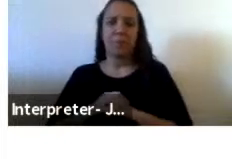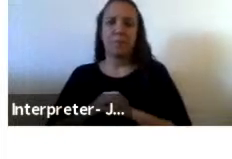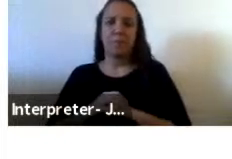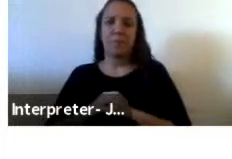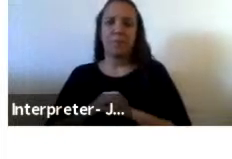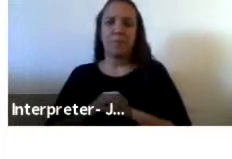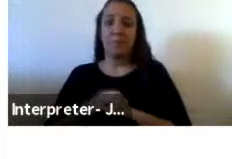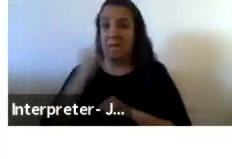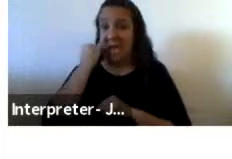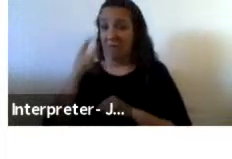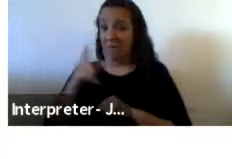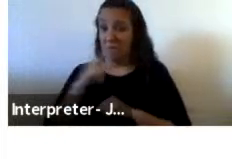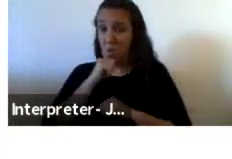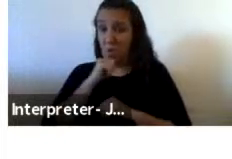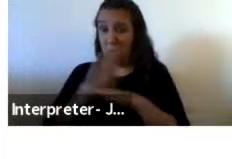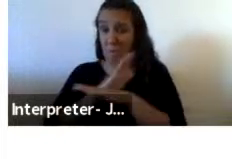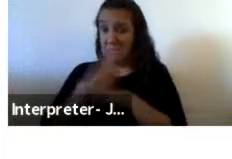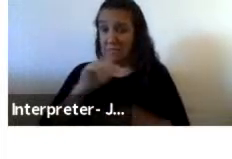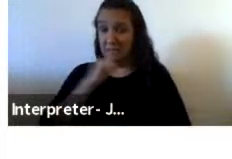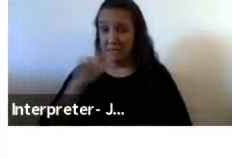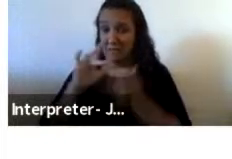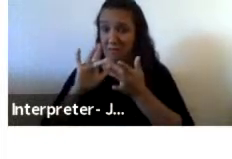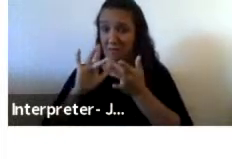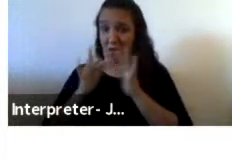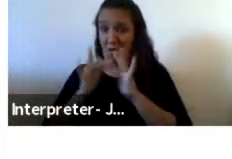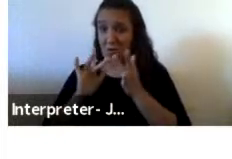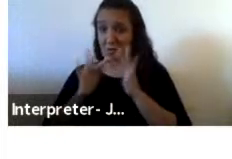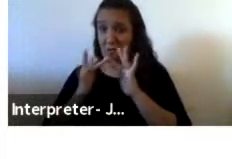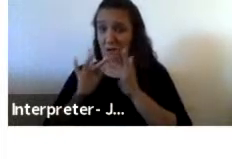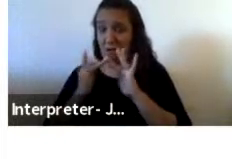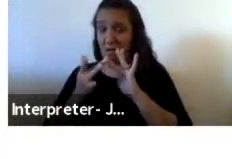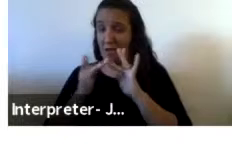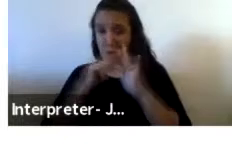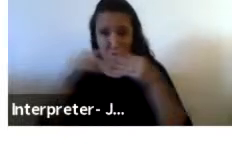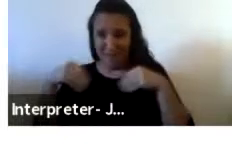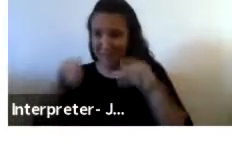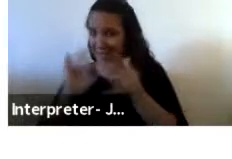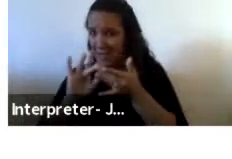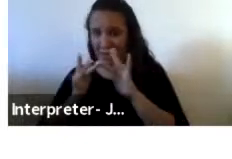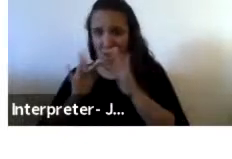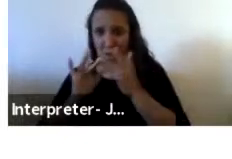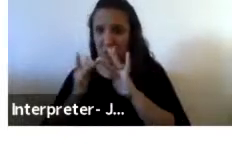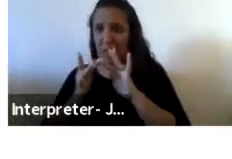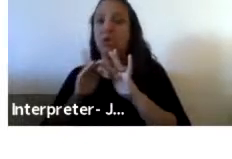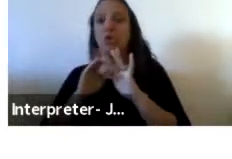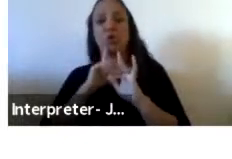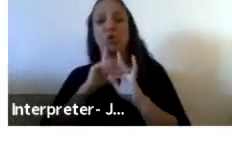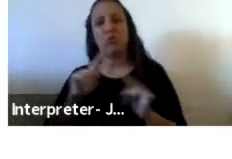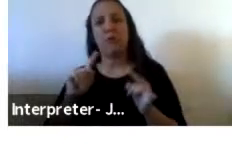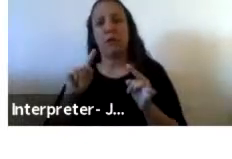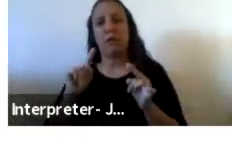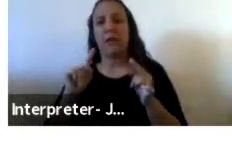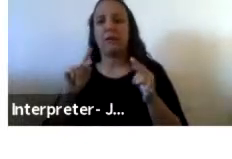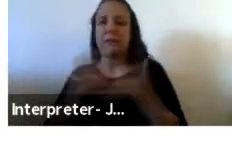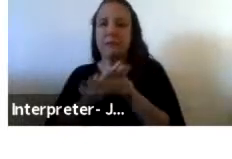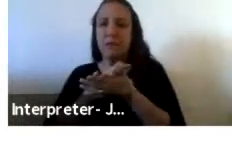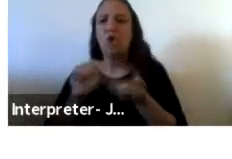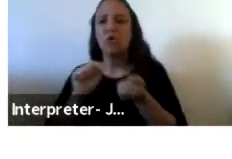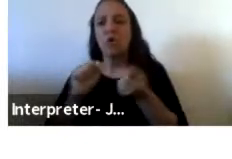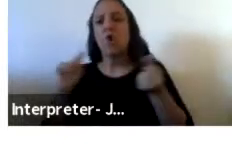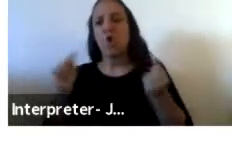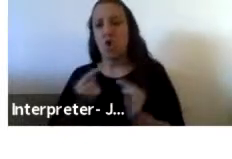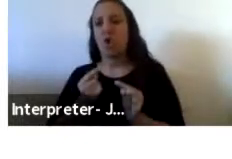If you're not online and you're not selling online, you know, you're doing yourself a disservice, because as individuals, we have